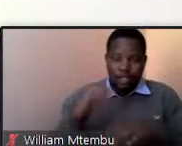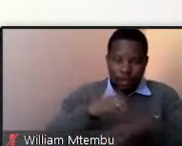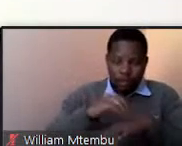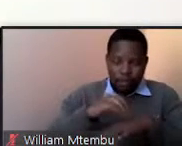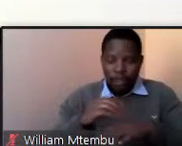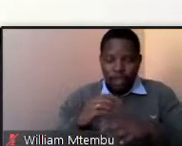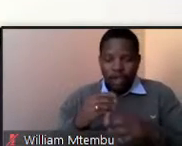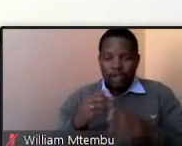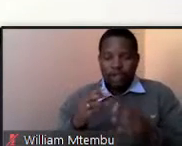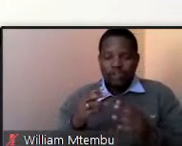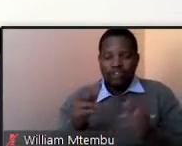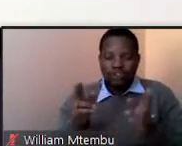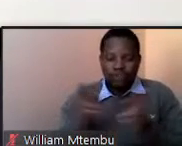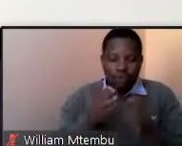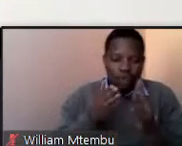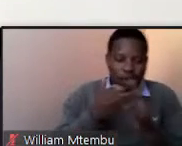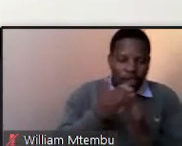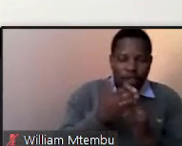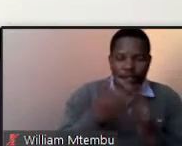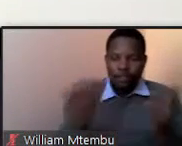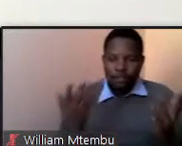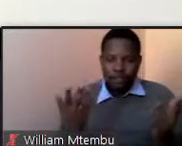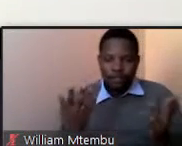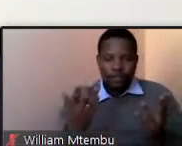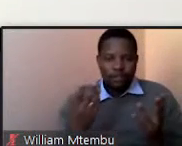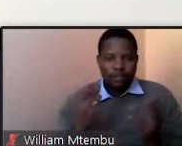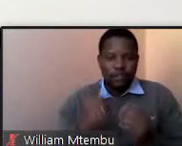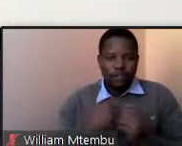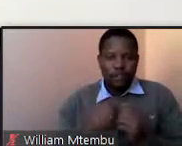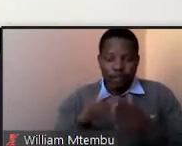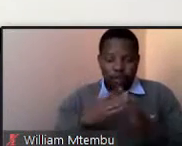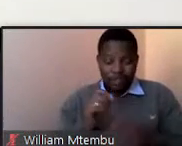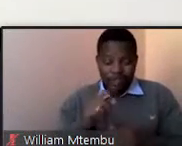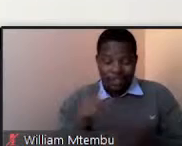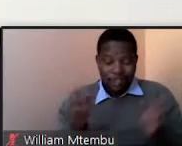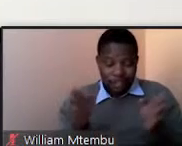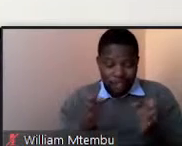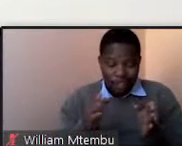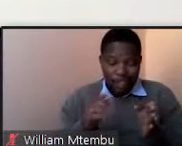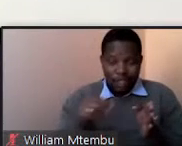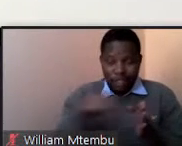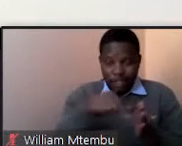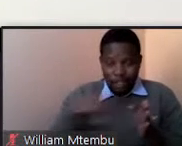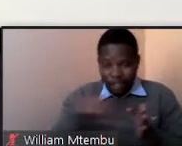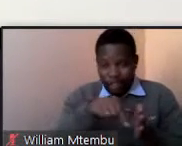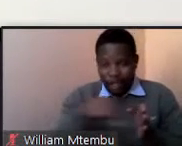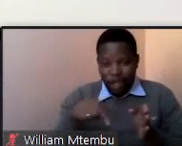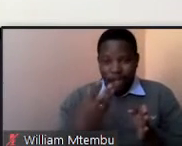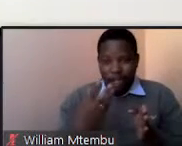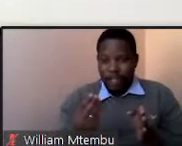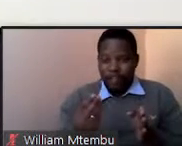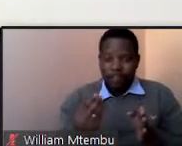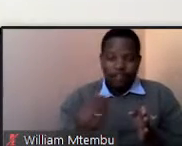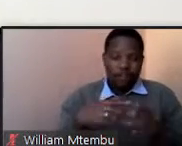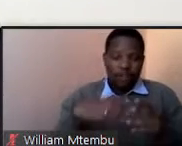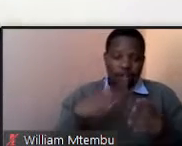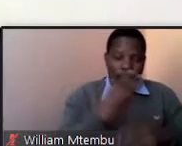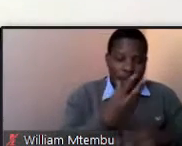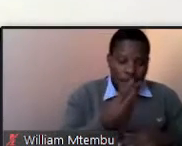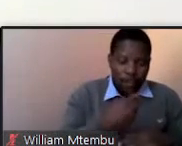to quality food. So because of the gap that exists between those who have and those who do not have,